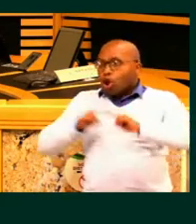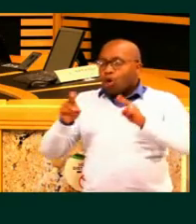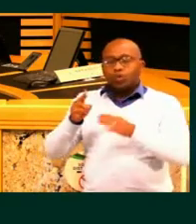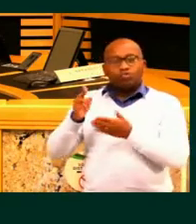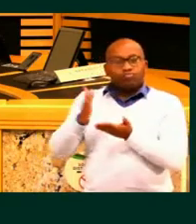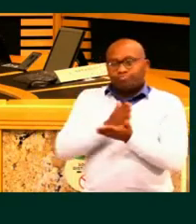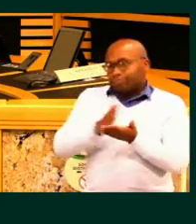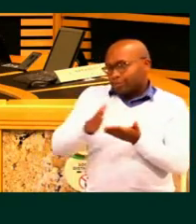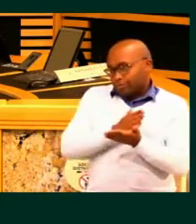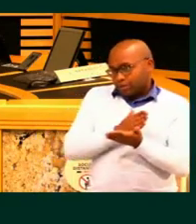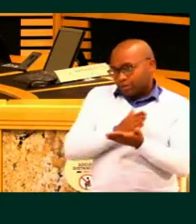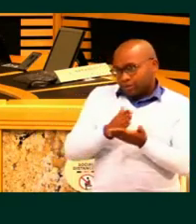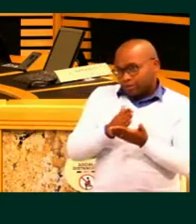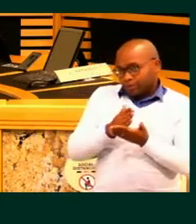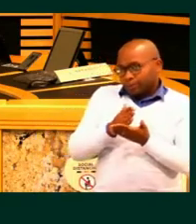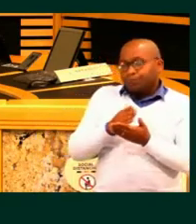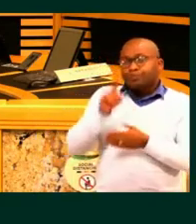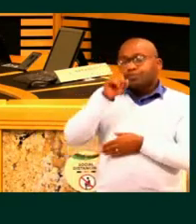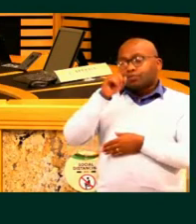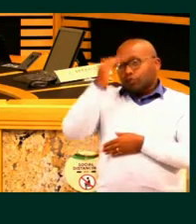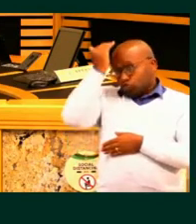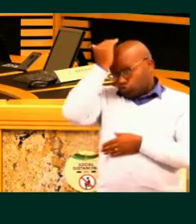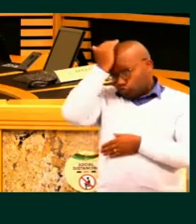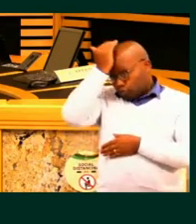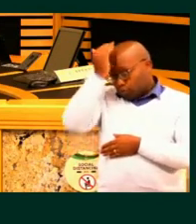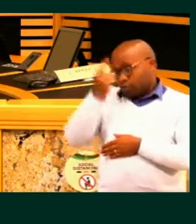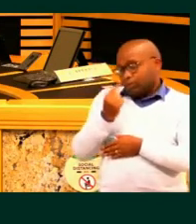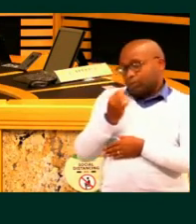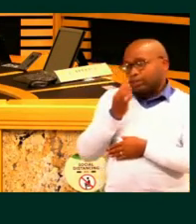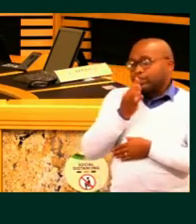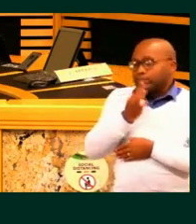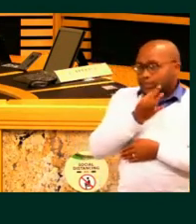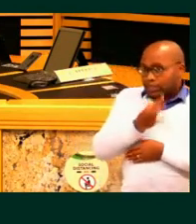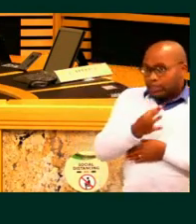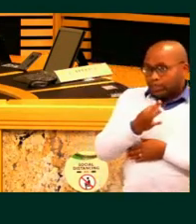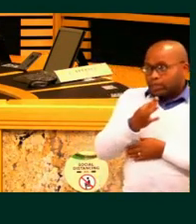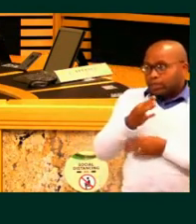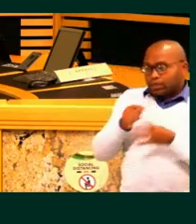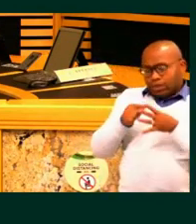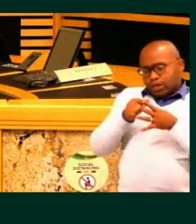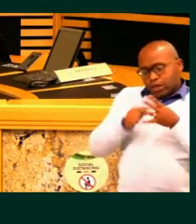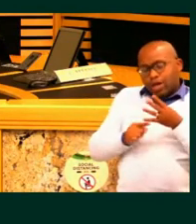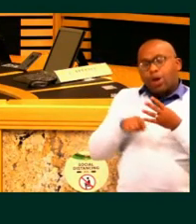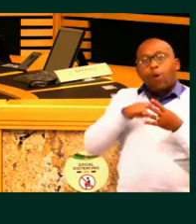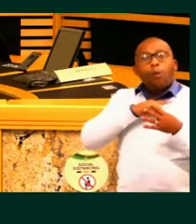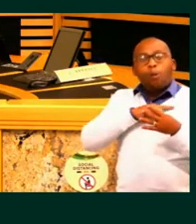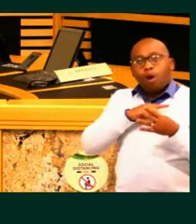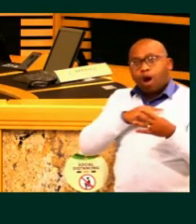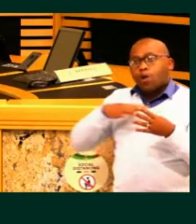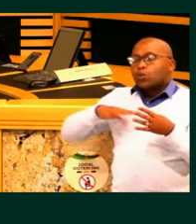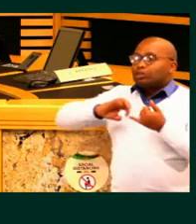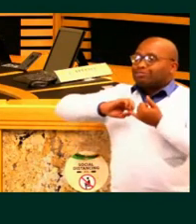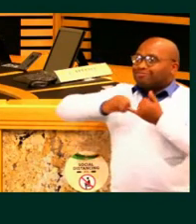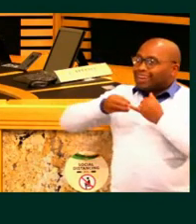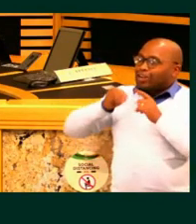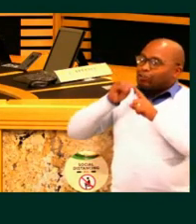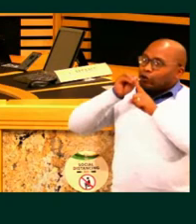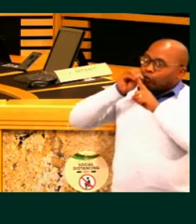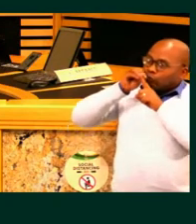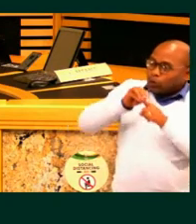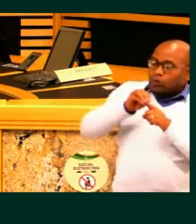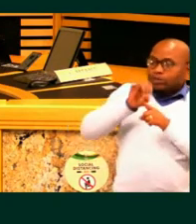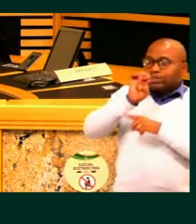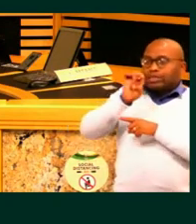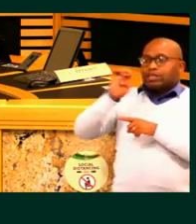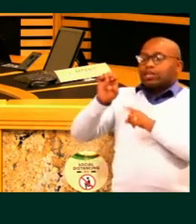also stated that honorable members in order to ensure the proper implementation of the convention government was to develop